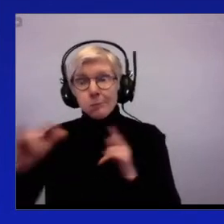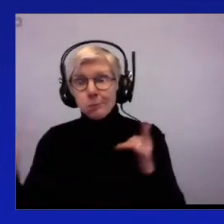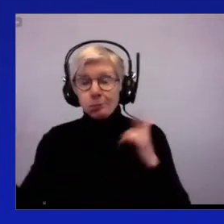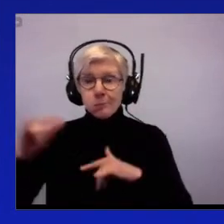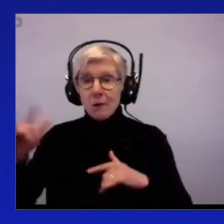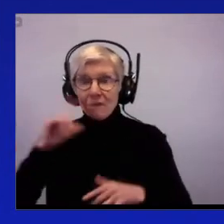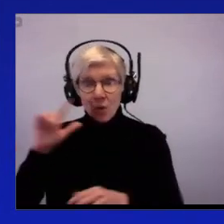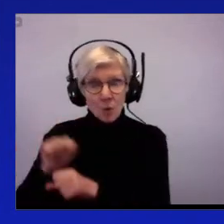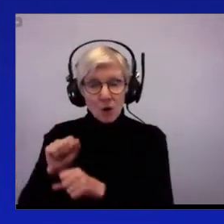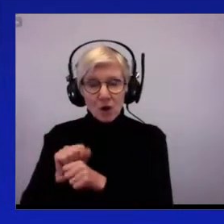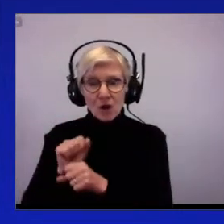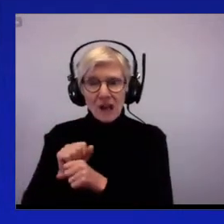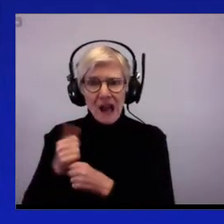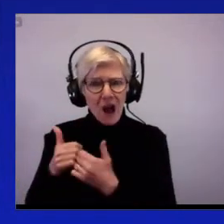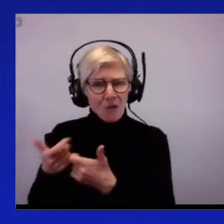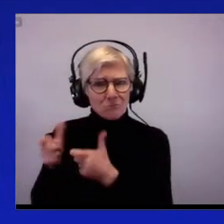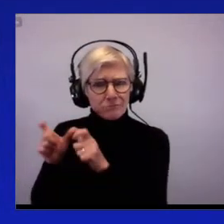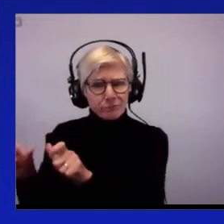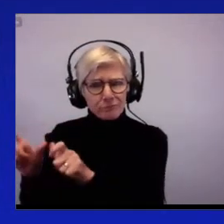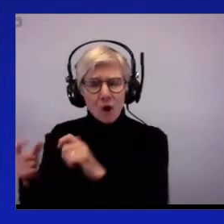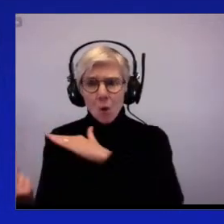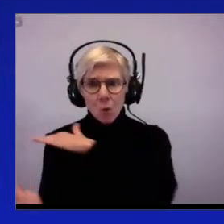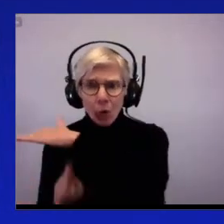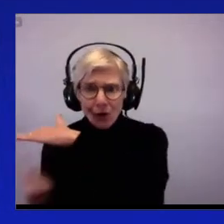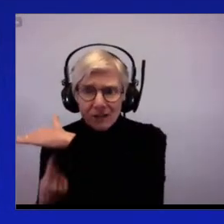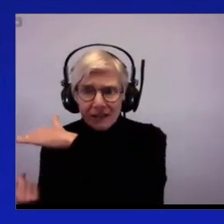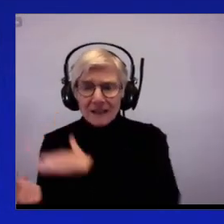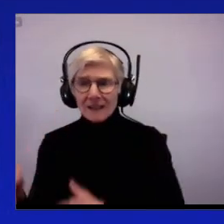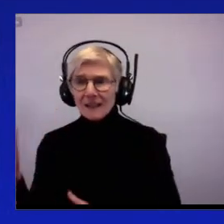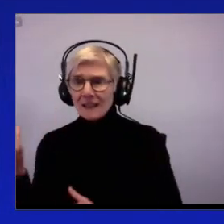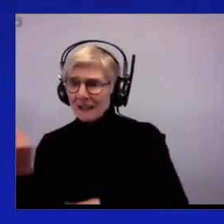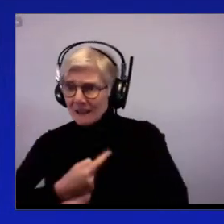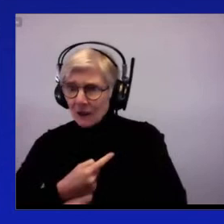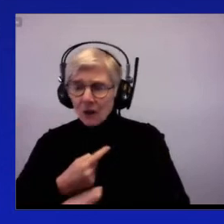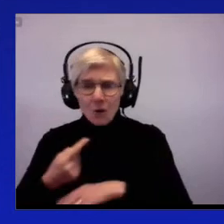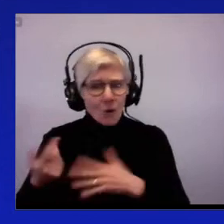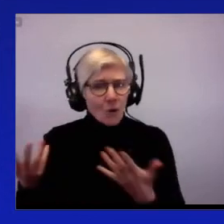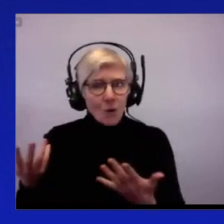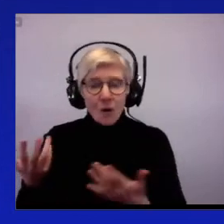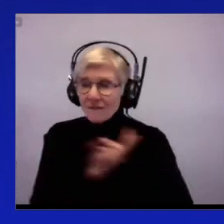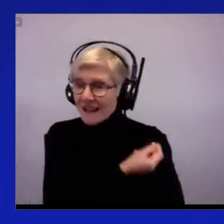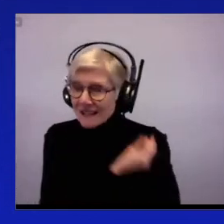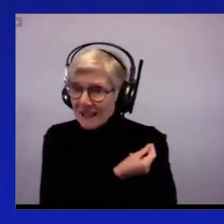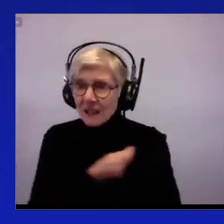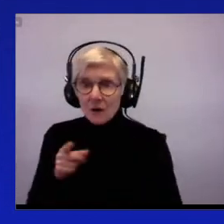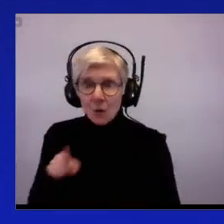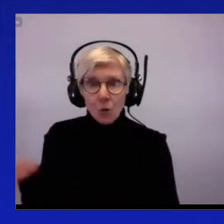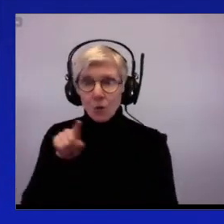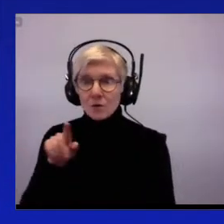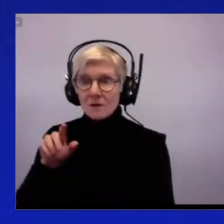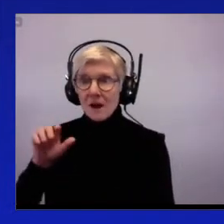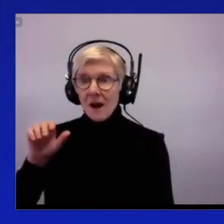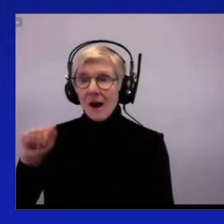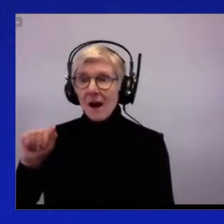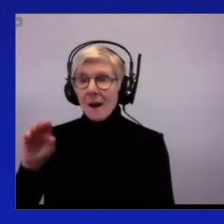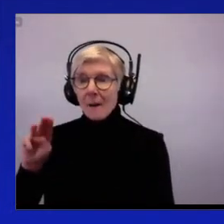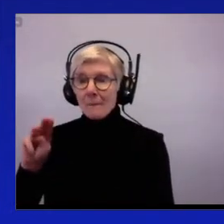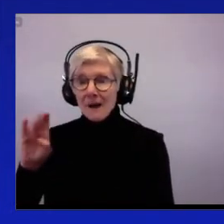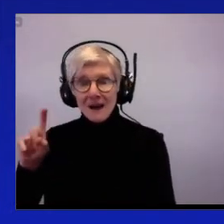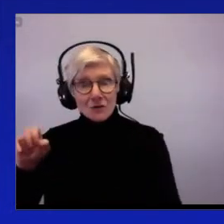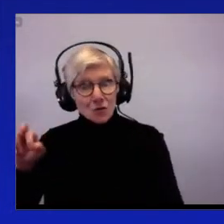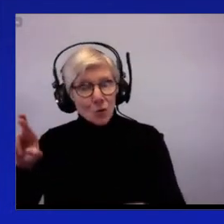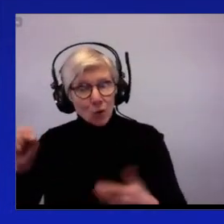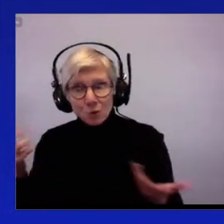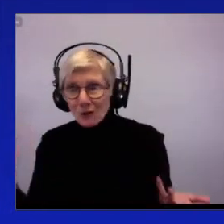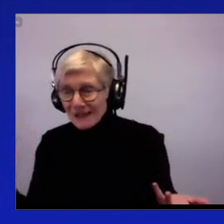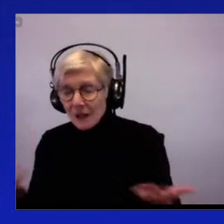make sure that they're quarantined? How do we make sure that they're part of the vaccination? We talked about this is not about